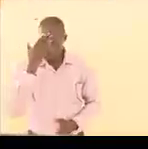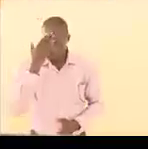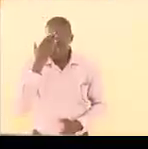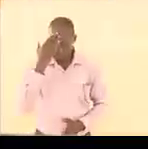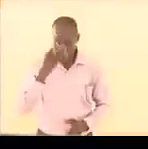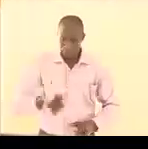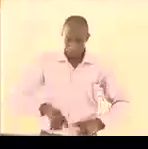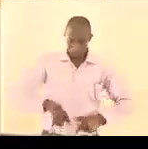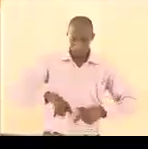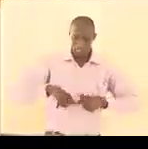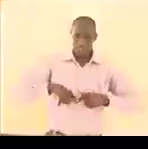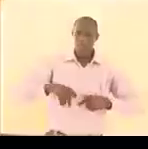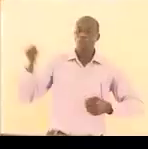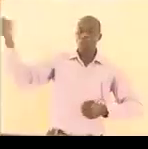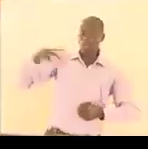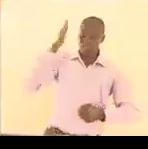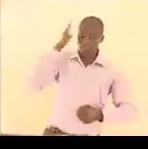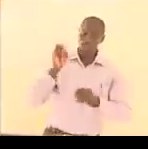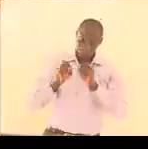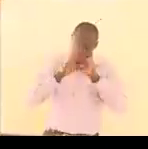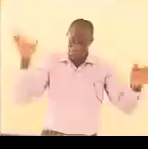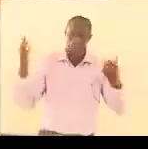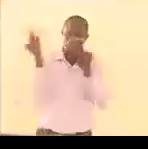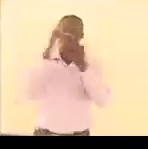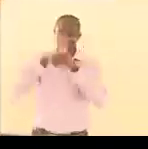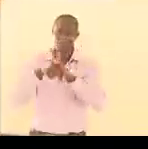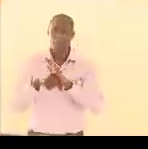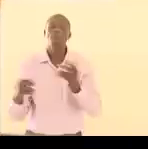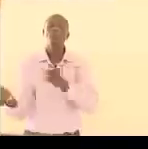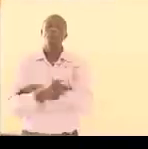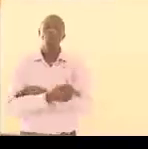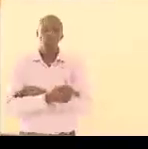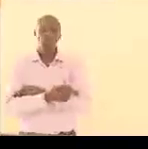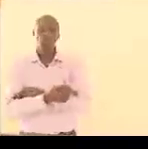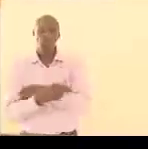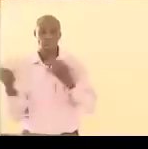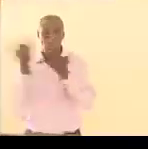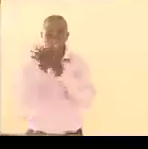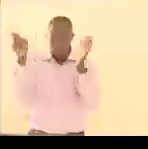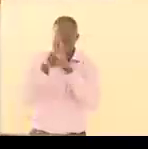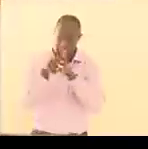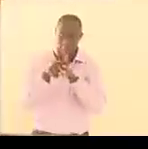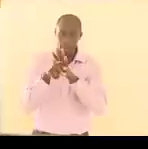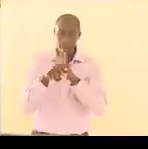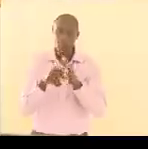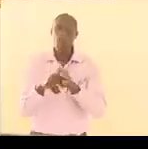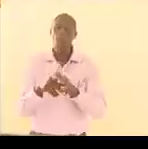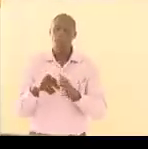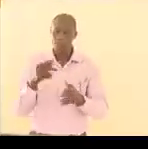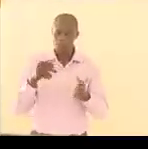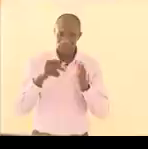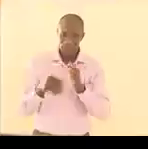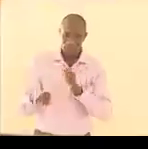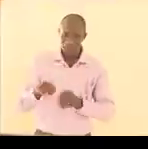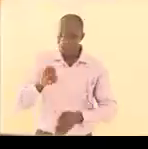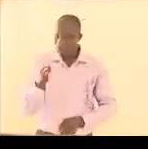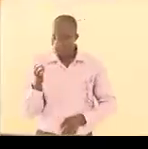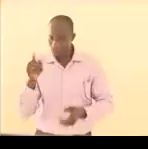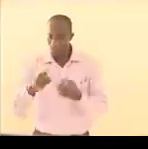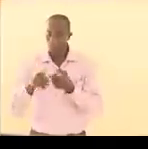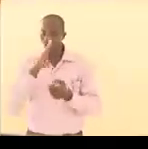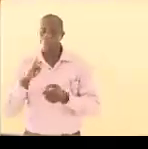know light will outshine darkness. Today, darkness seems to have overpowered